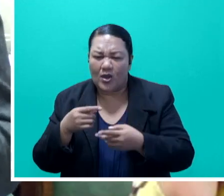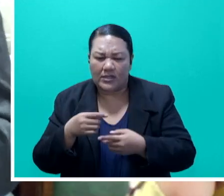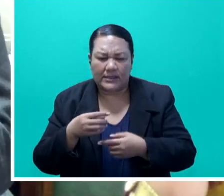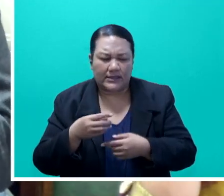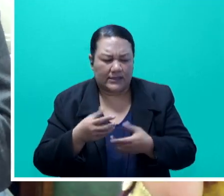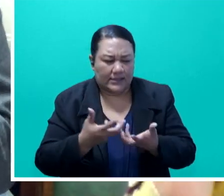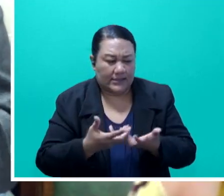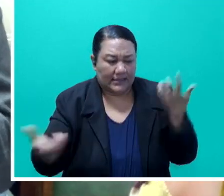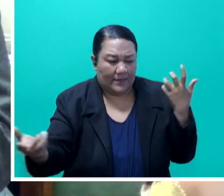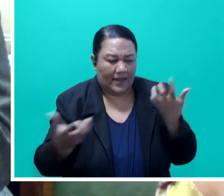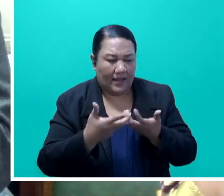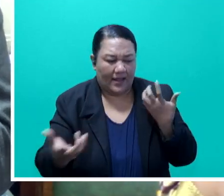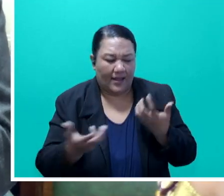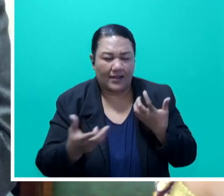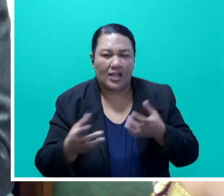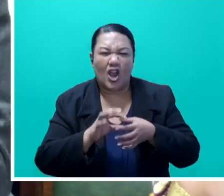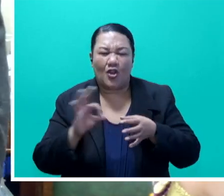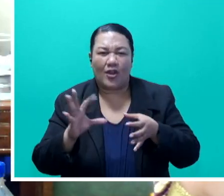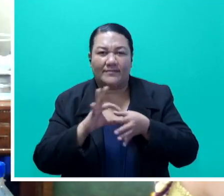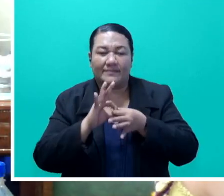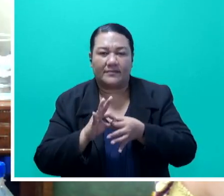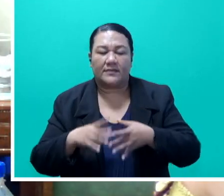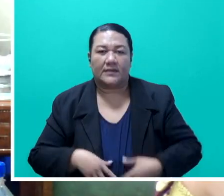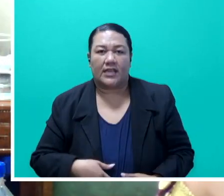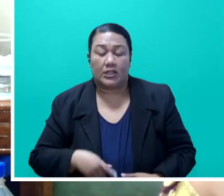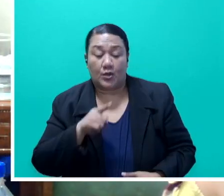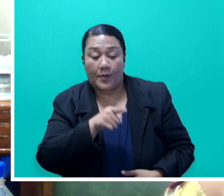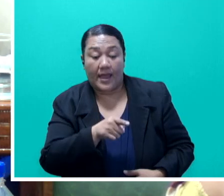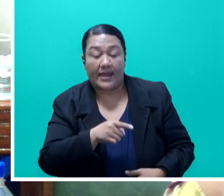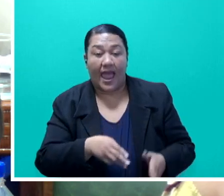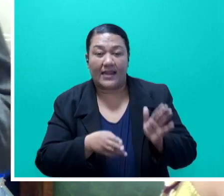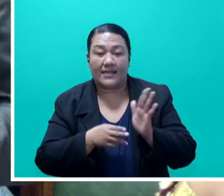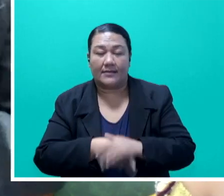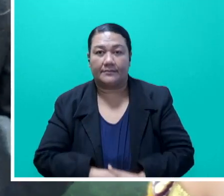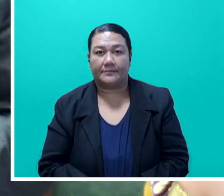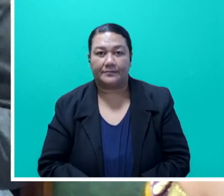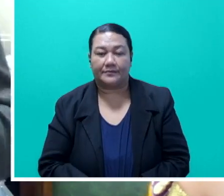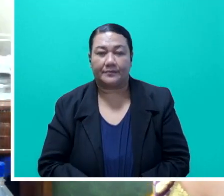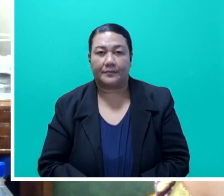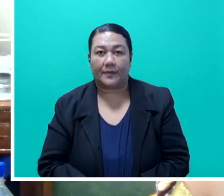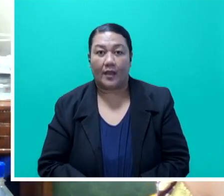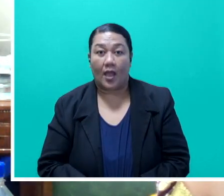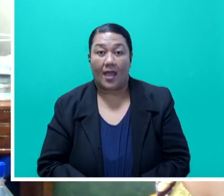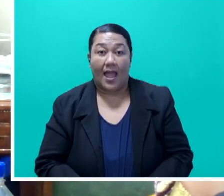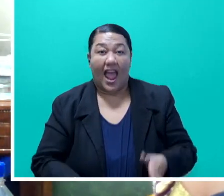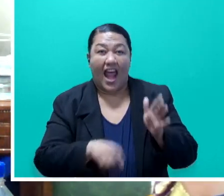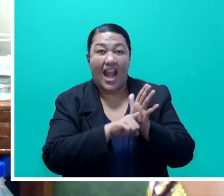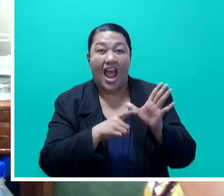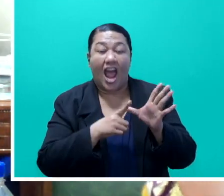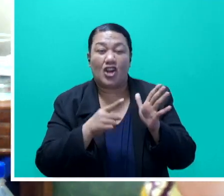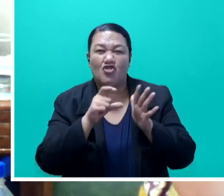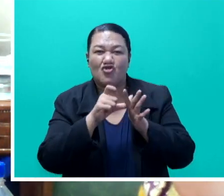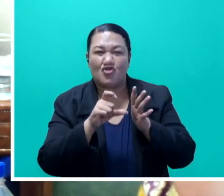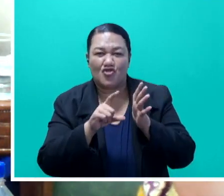for example, if anybody's been to Nambuwalu, and I'm sure Honourable Randondro goes there a lot to Nambuwalu when she takes the boat. Mr. Speaker,